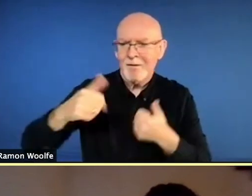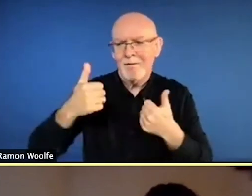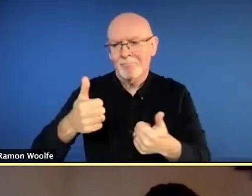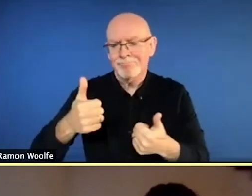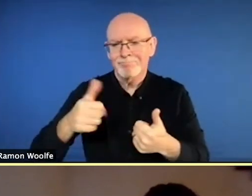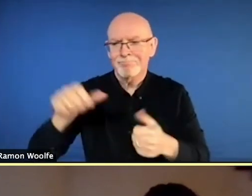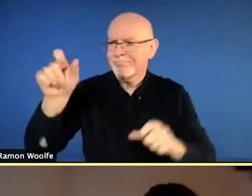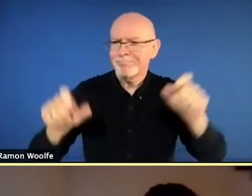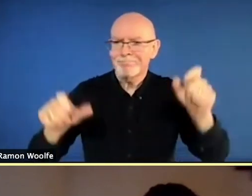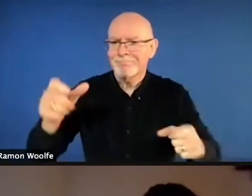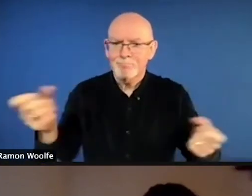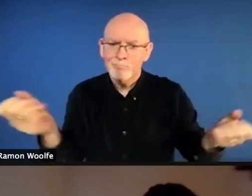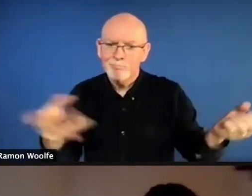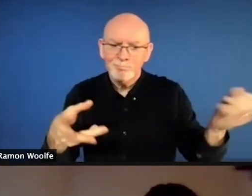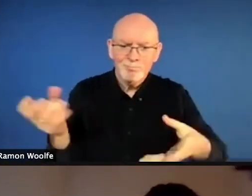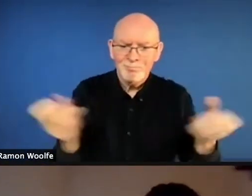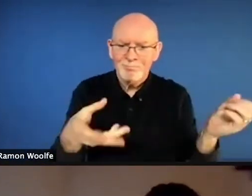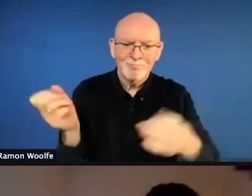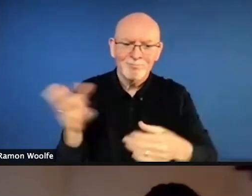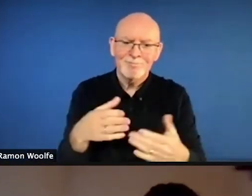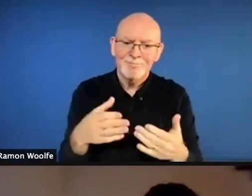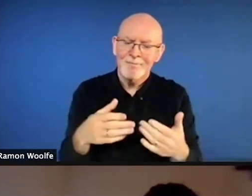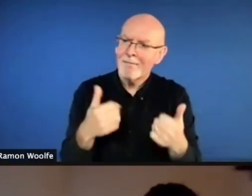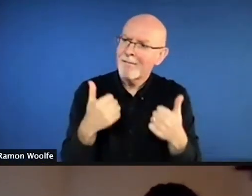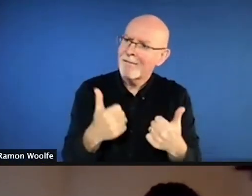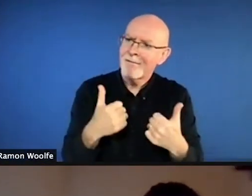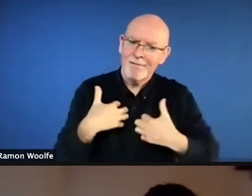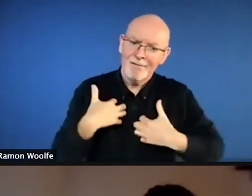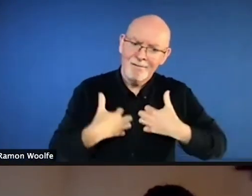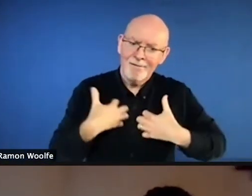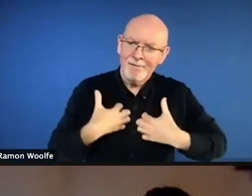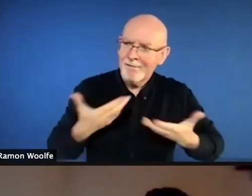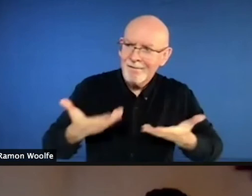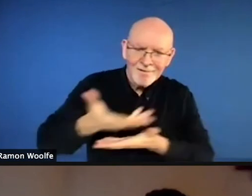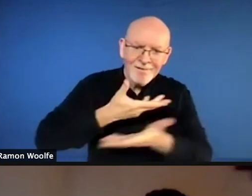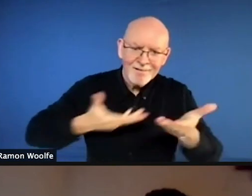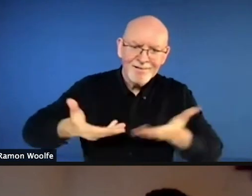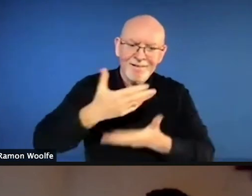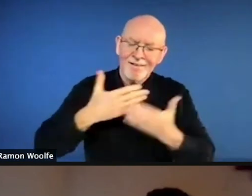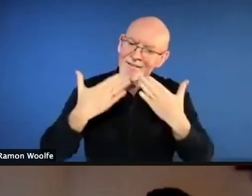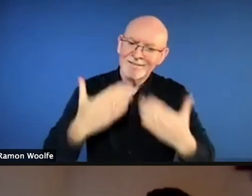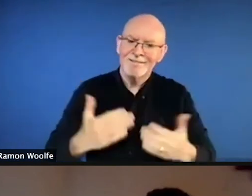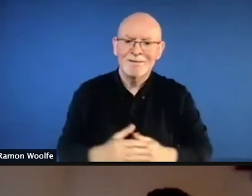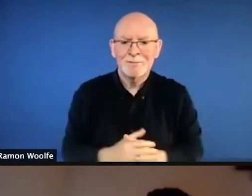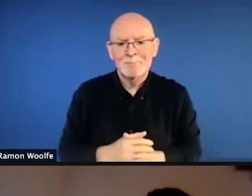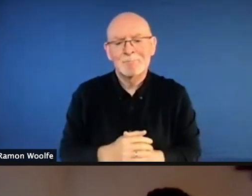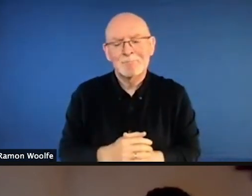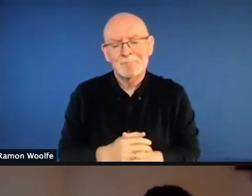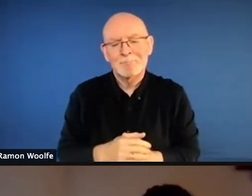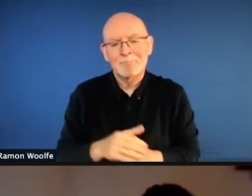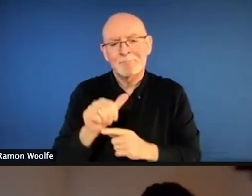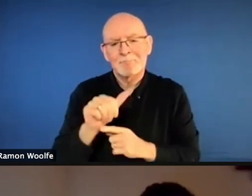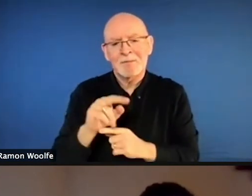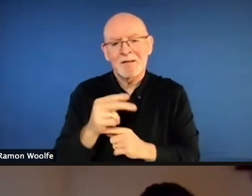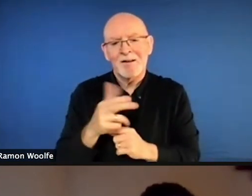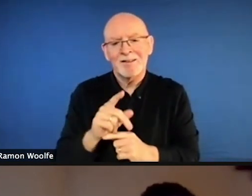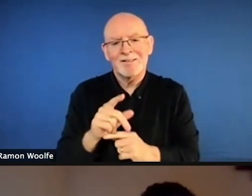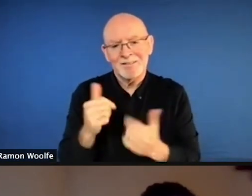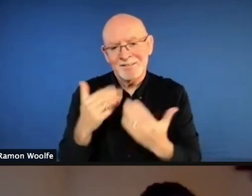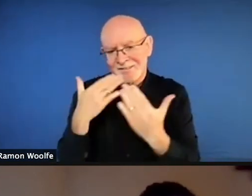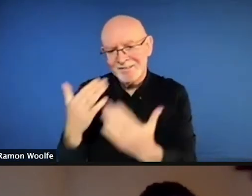so much. Thank you, Ruxandra, and thanks so much for being a part of it. It really has been a